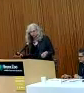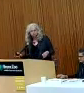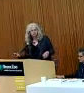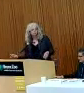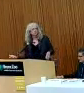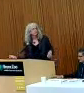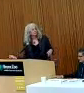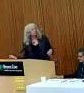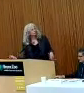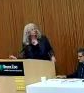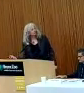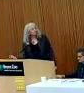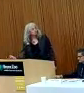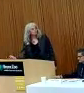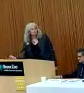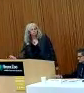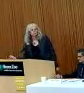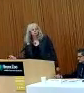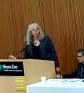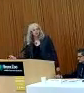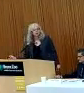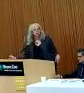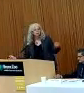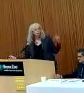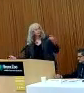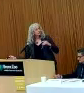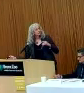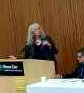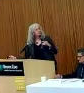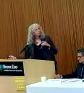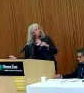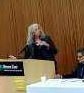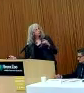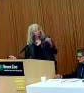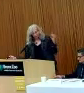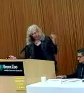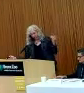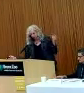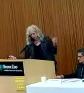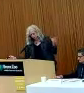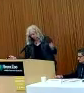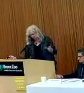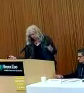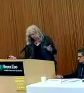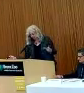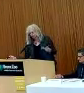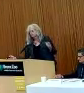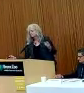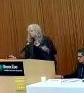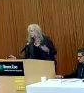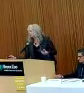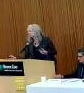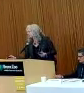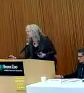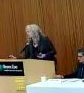the financial resources and um to purchase a home right now the what the end result is is